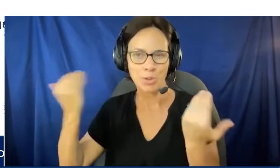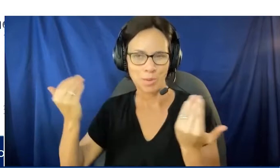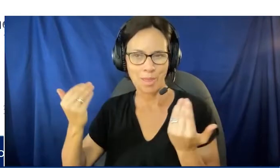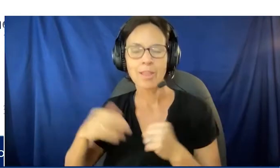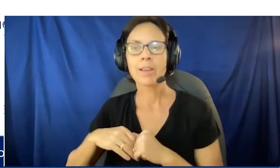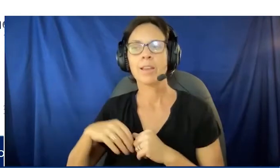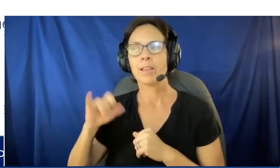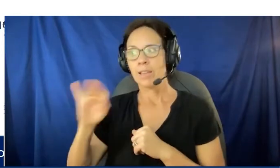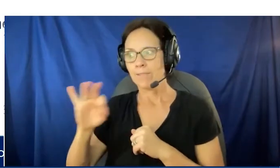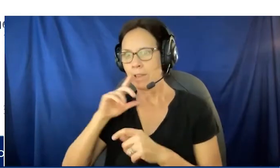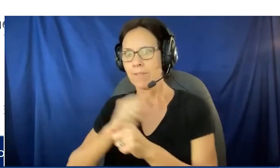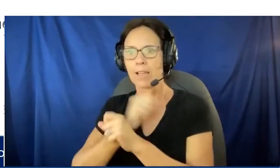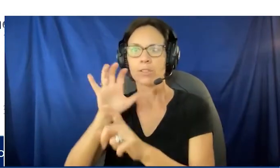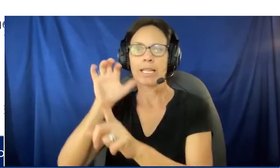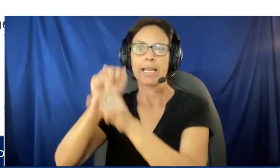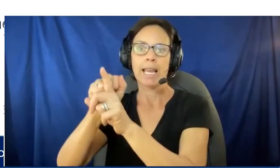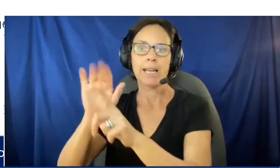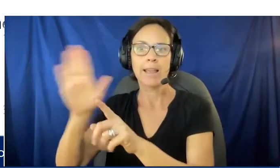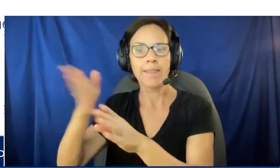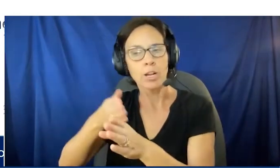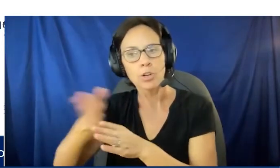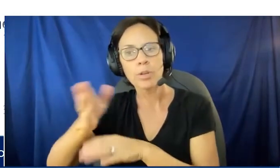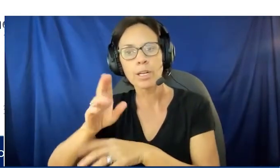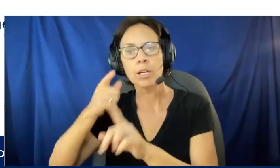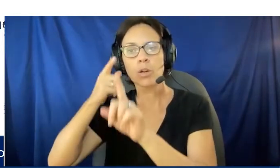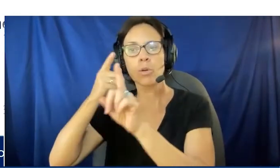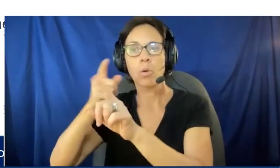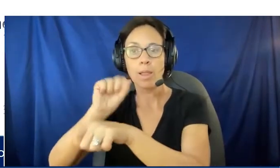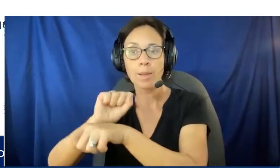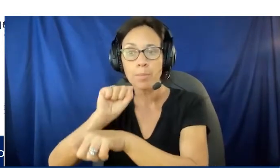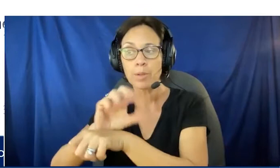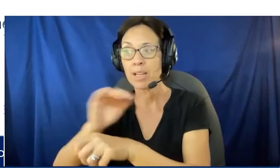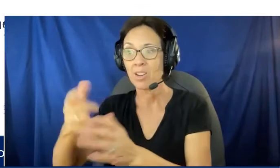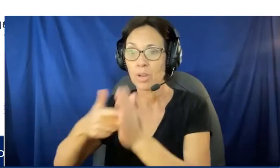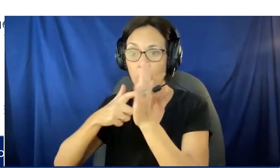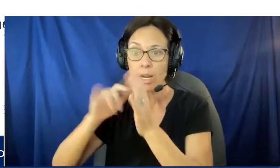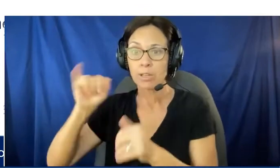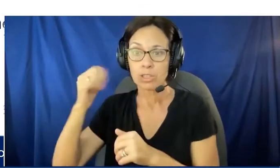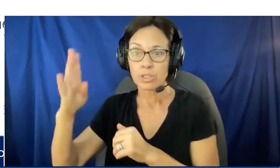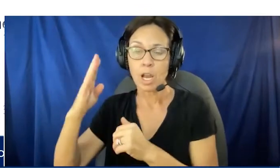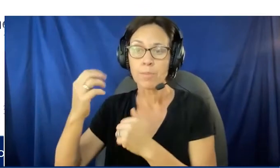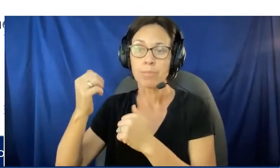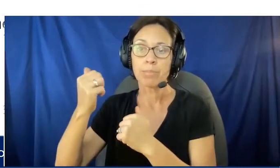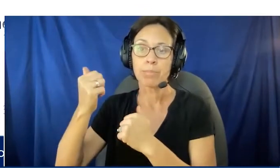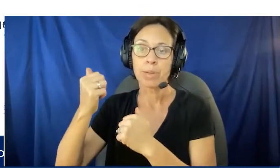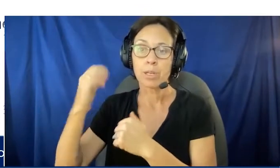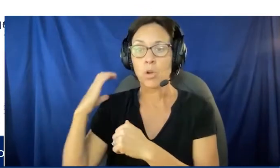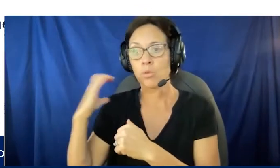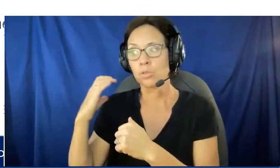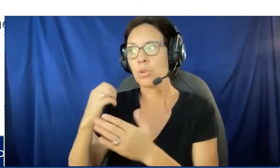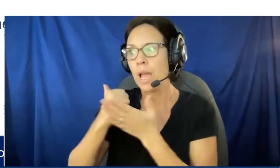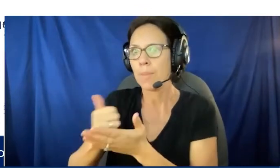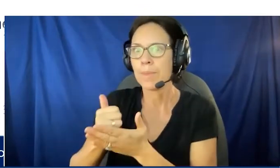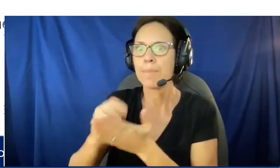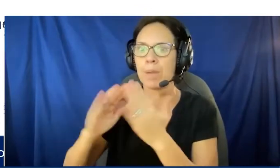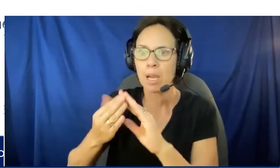career goal employment and needs job coaching for stabilization. Once that